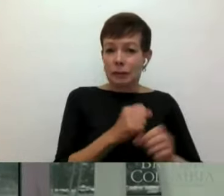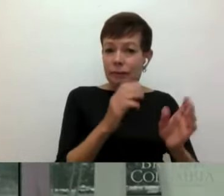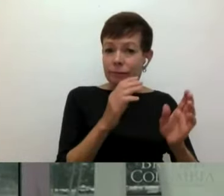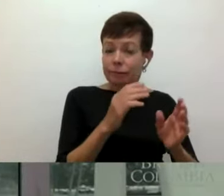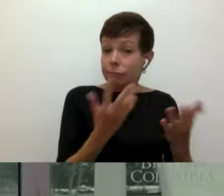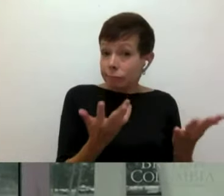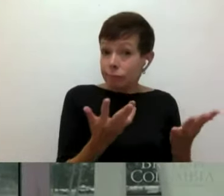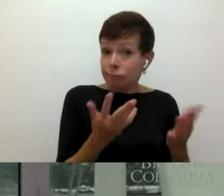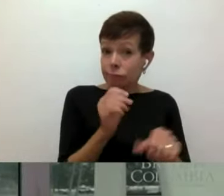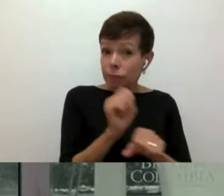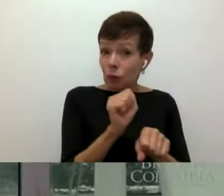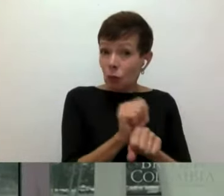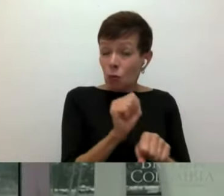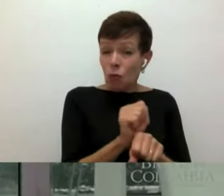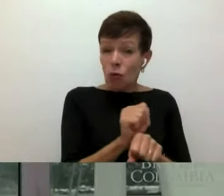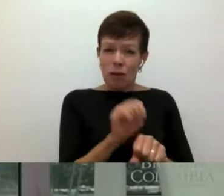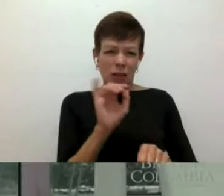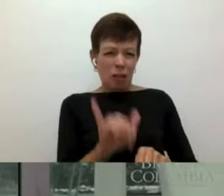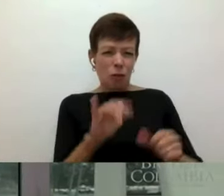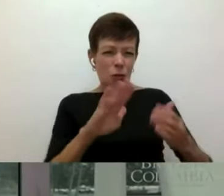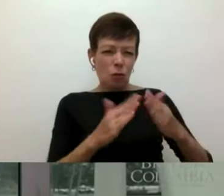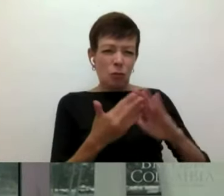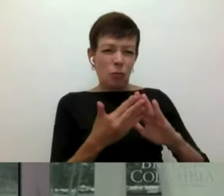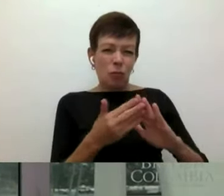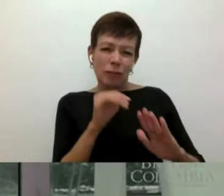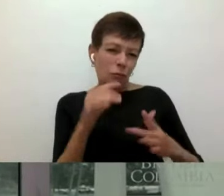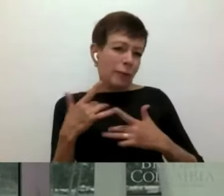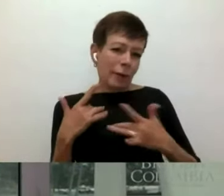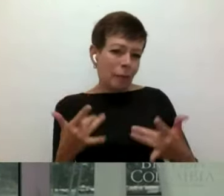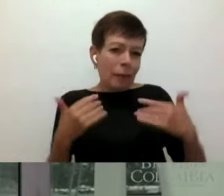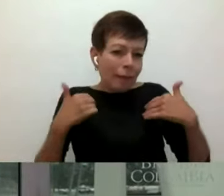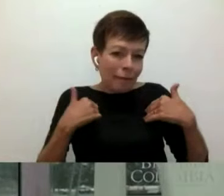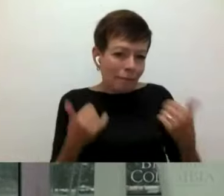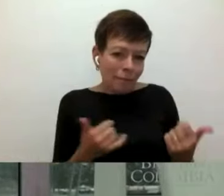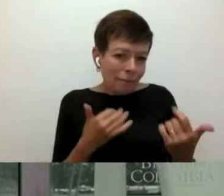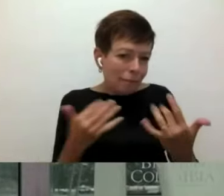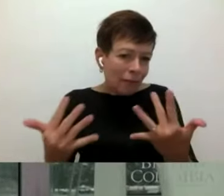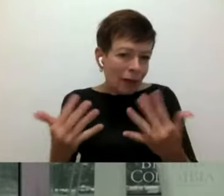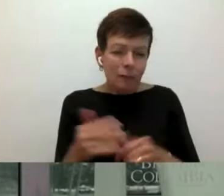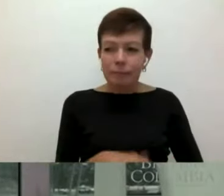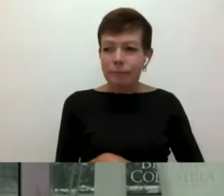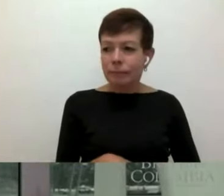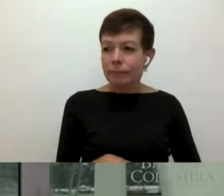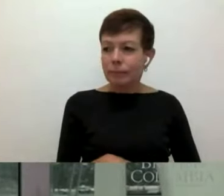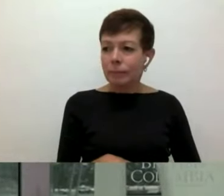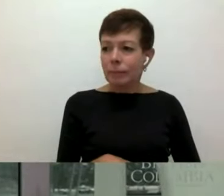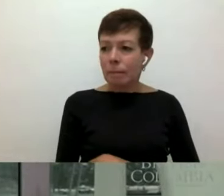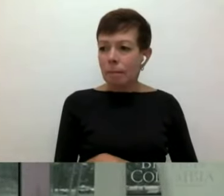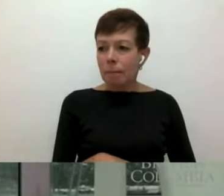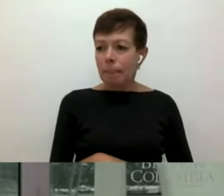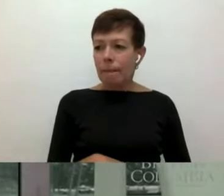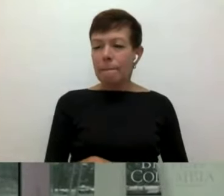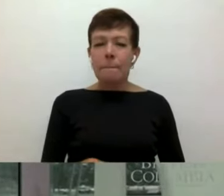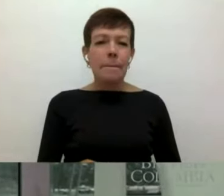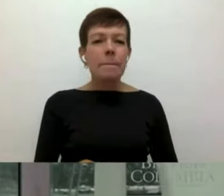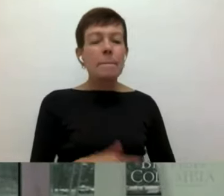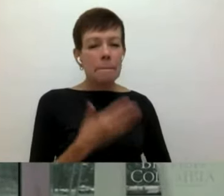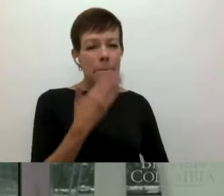and preemptive measures before the wildfire season begins in their communities, again, not normally associated with